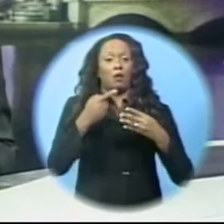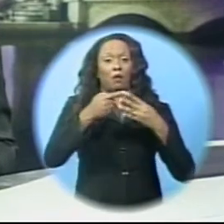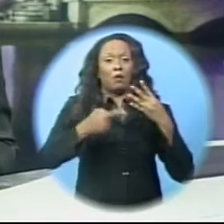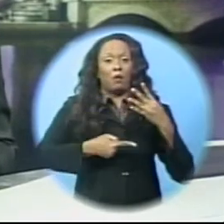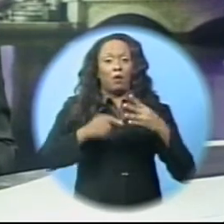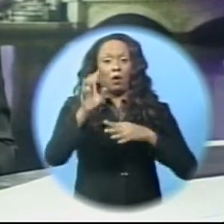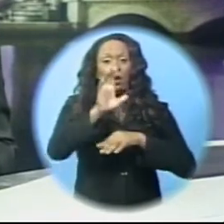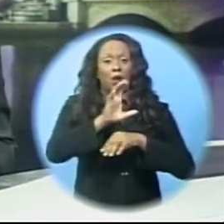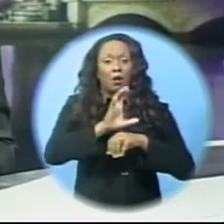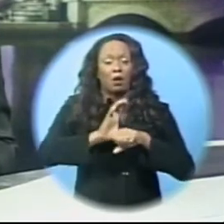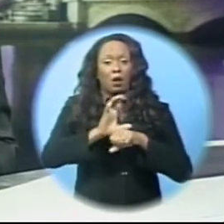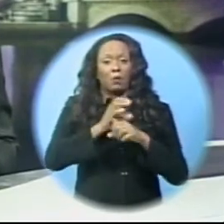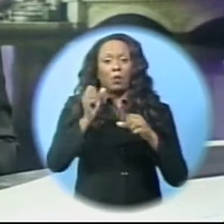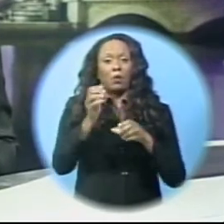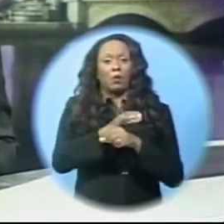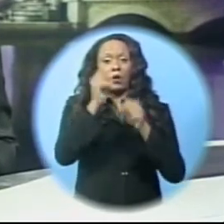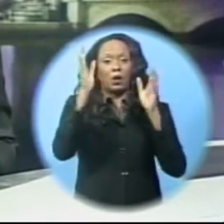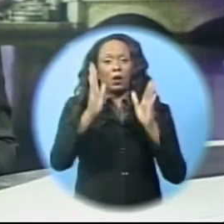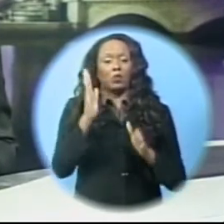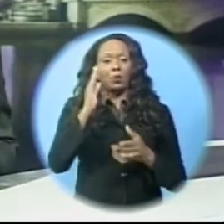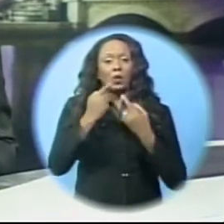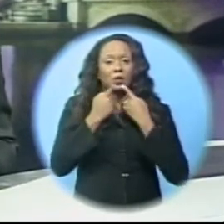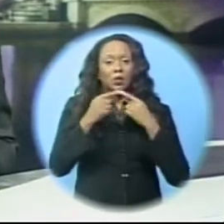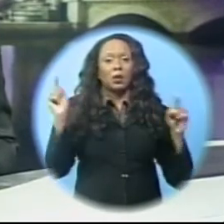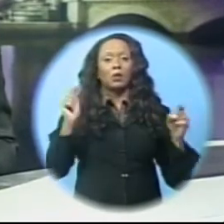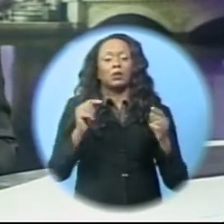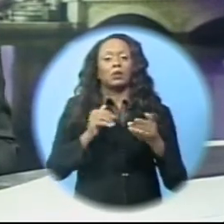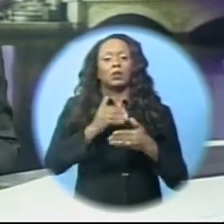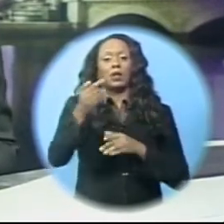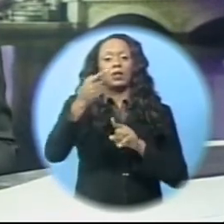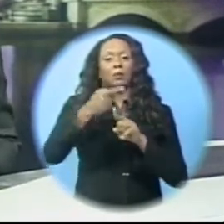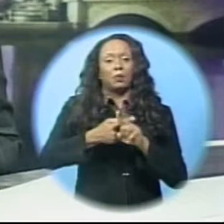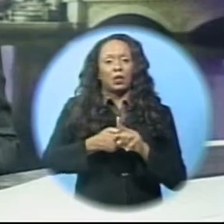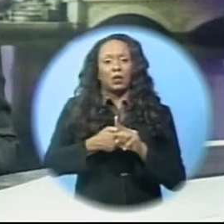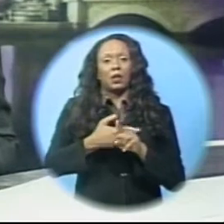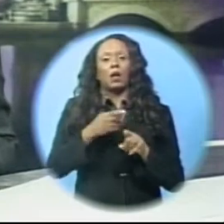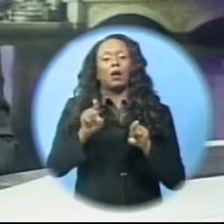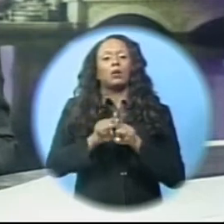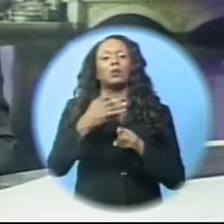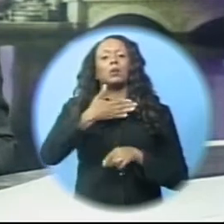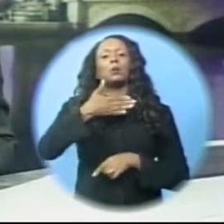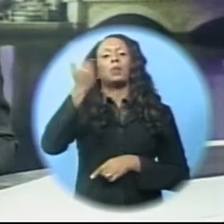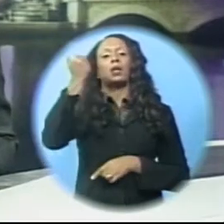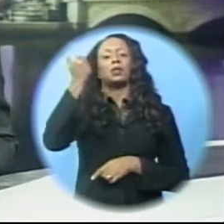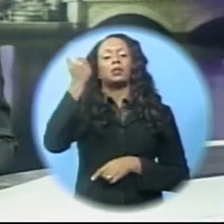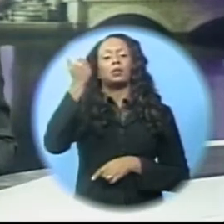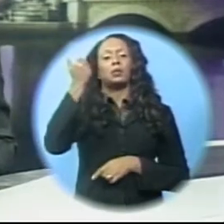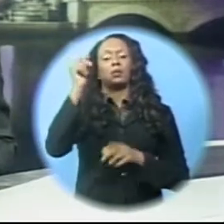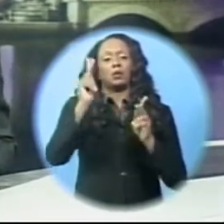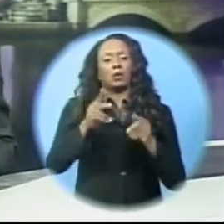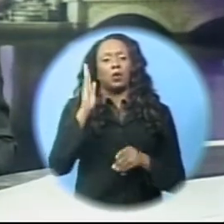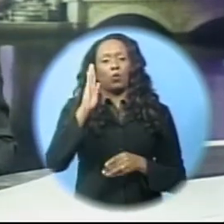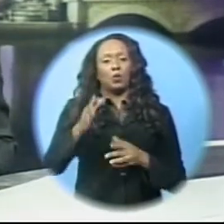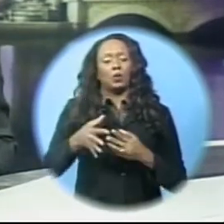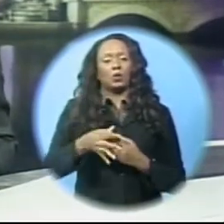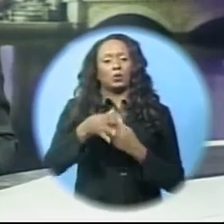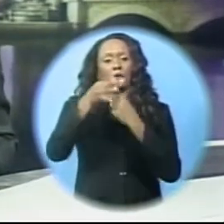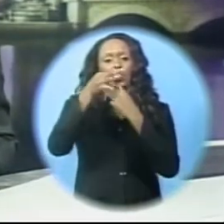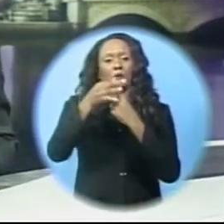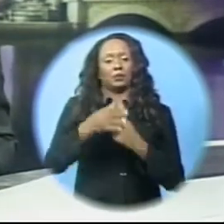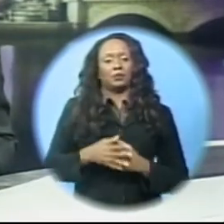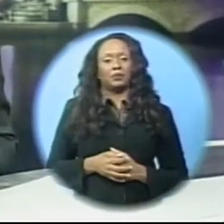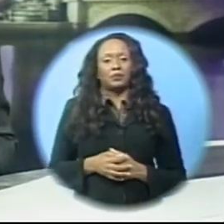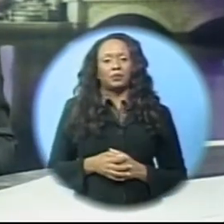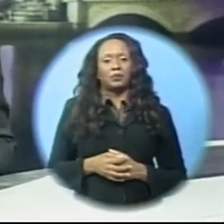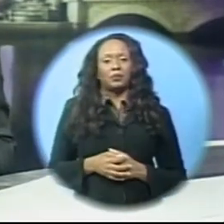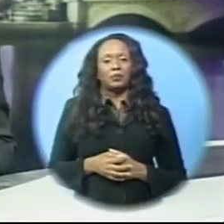during Commonwealth Week in March, when the Commonwealth Young Person of the Year will also be revealed. The